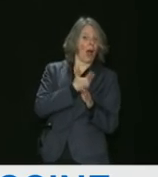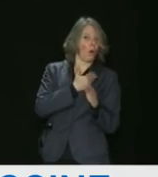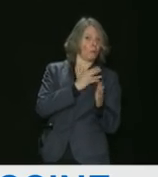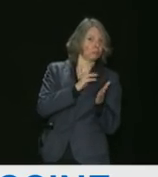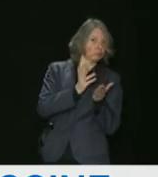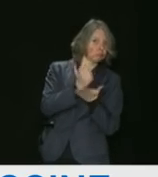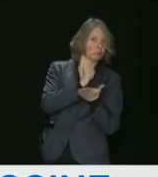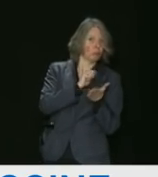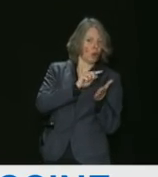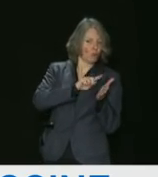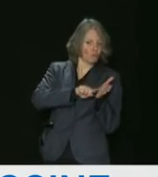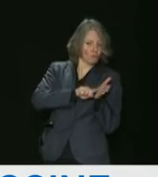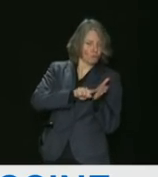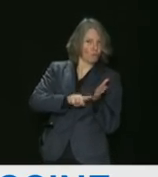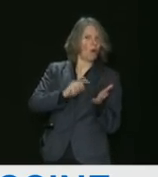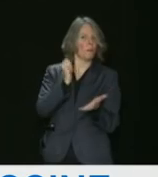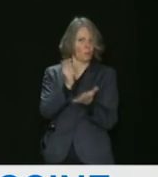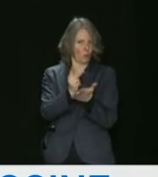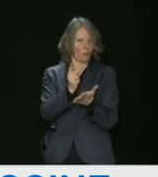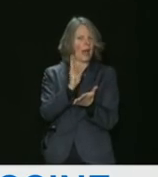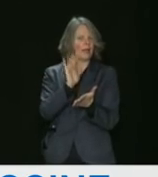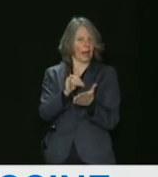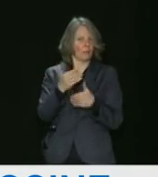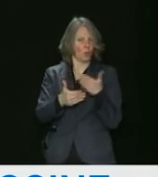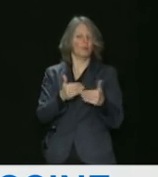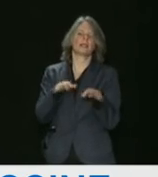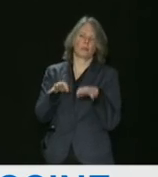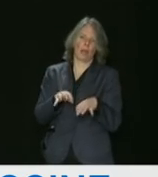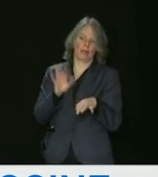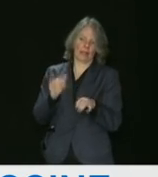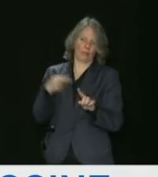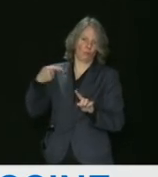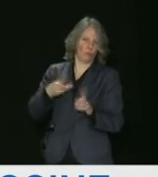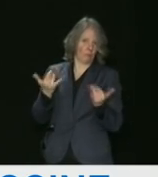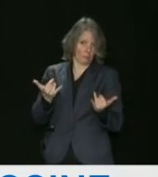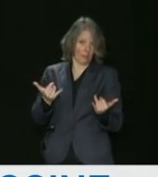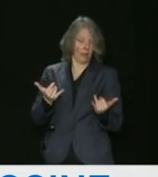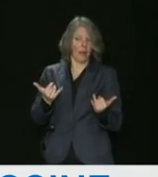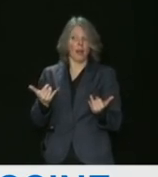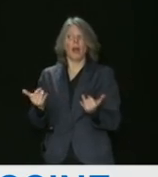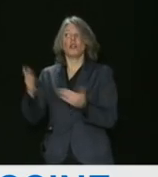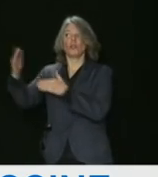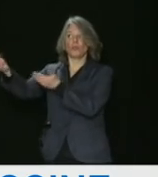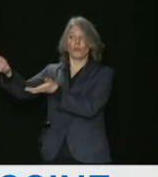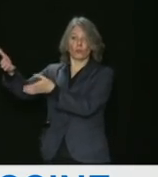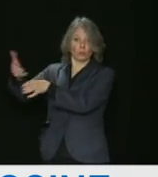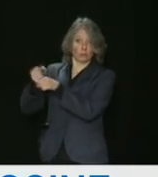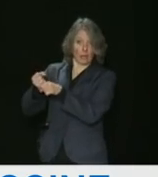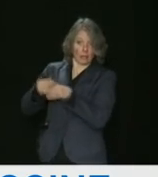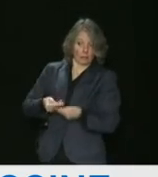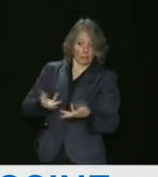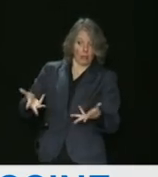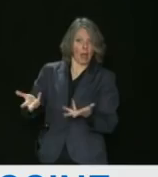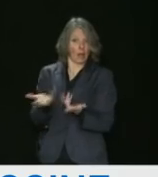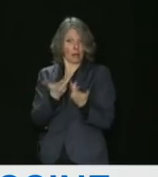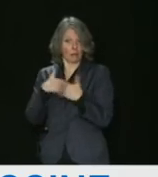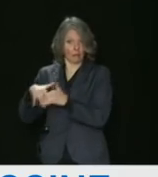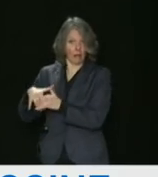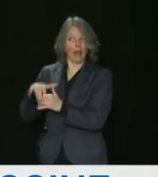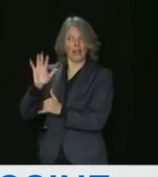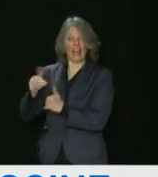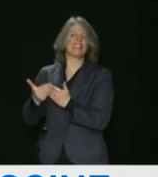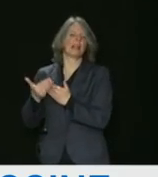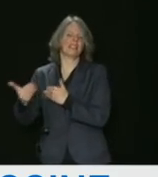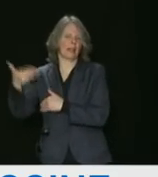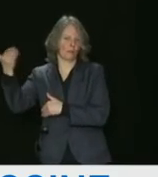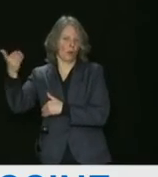vaccine. And as I said, the logistics issue and other aspects will be explained in greater detail following in the